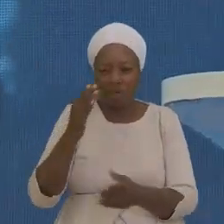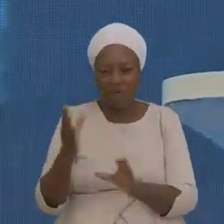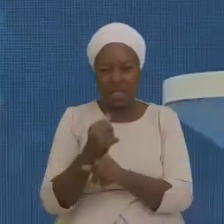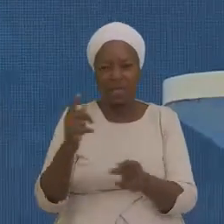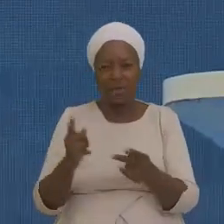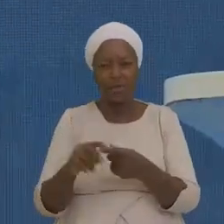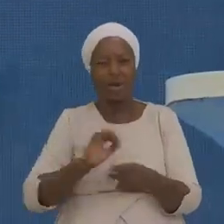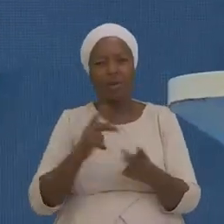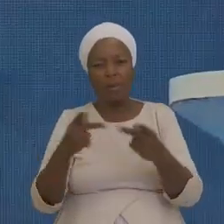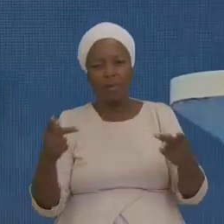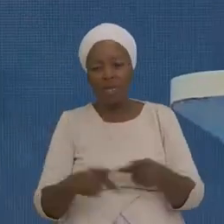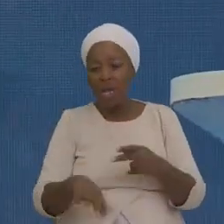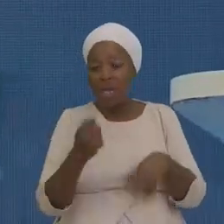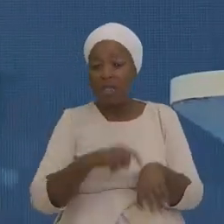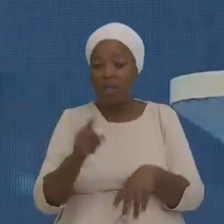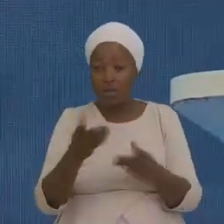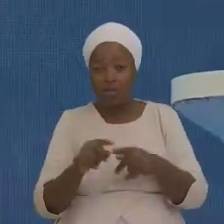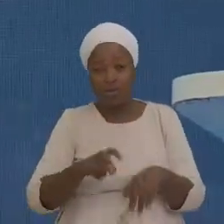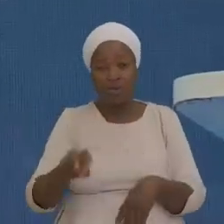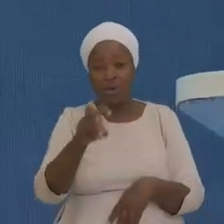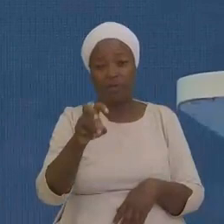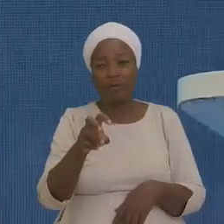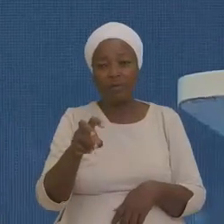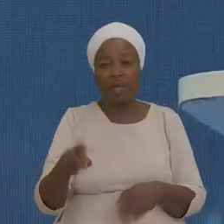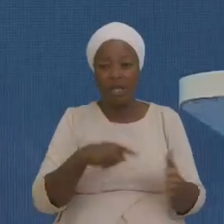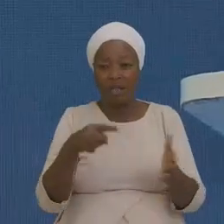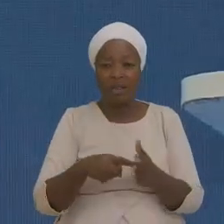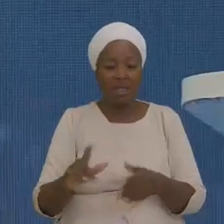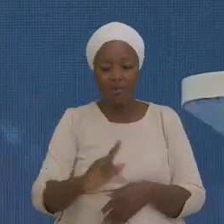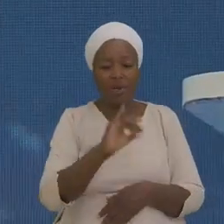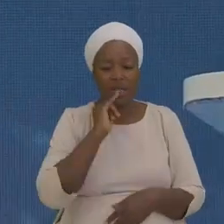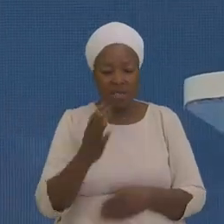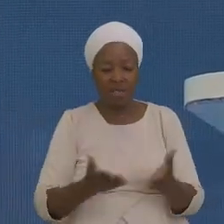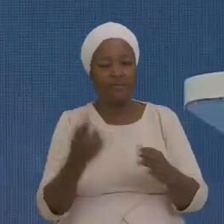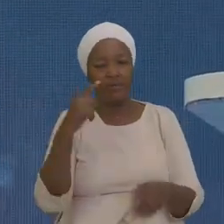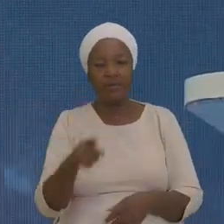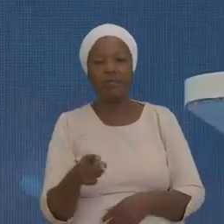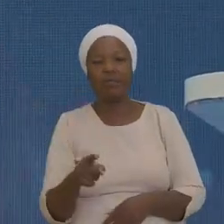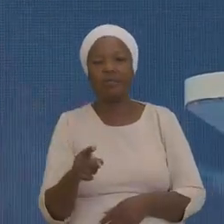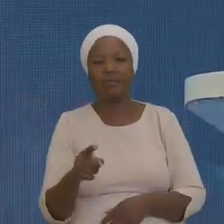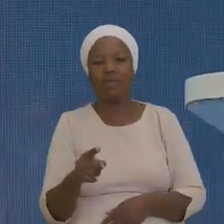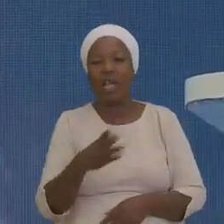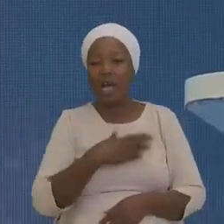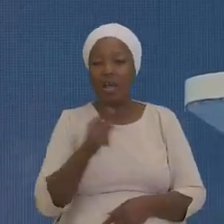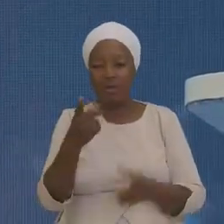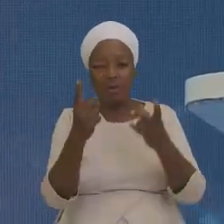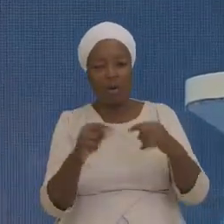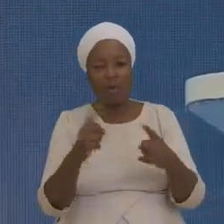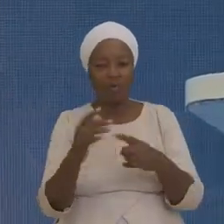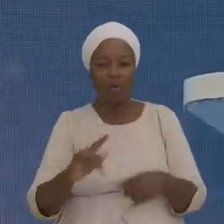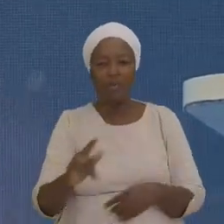Anytime you want to travel, this plane is available. And you come to the